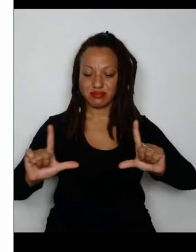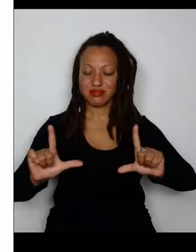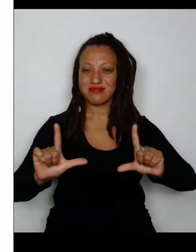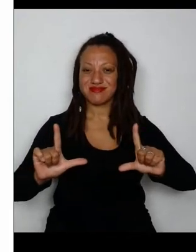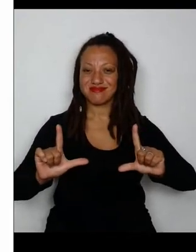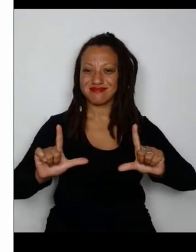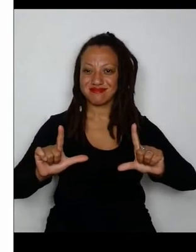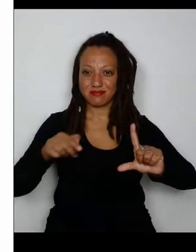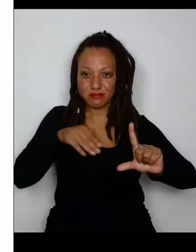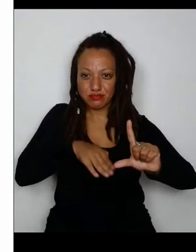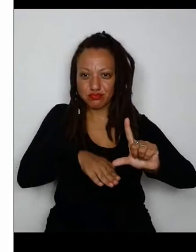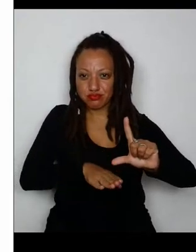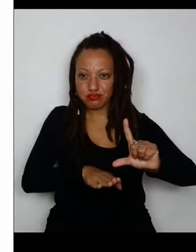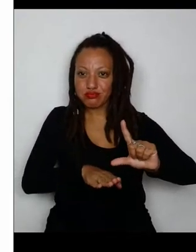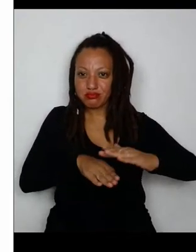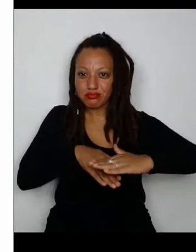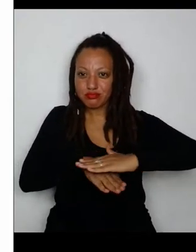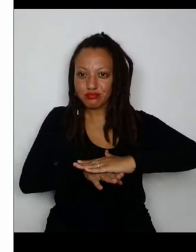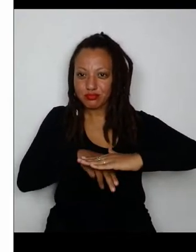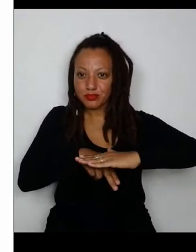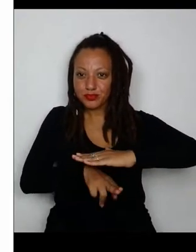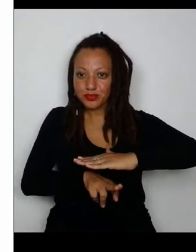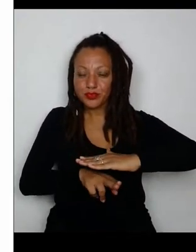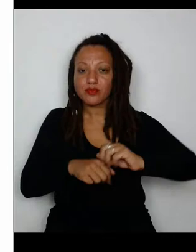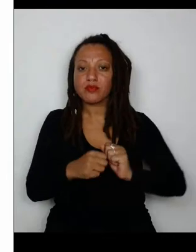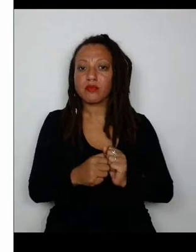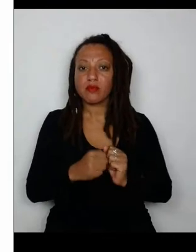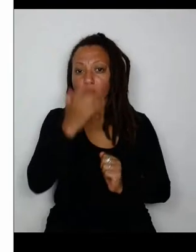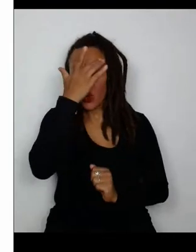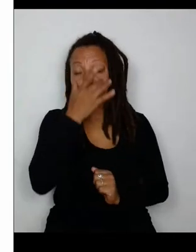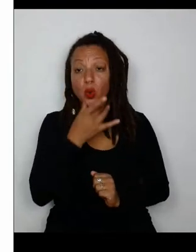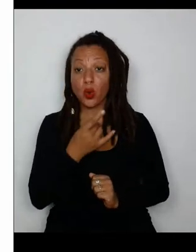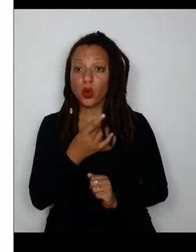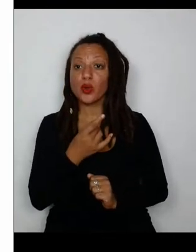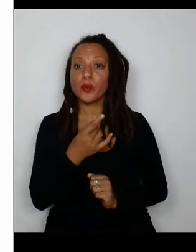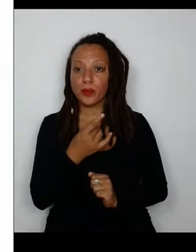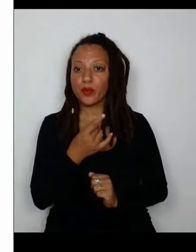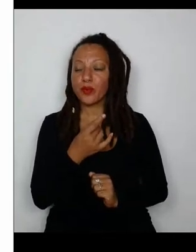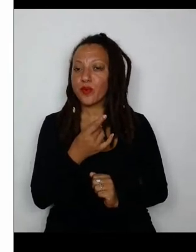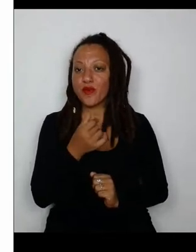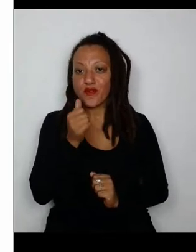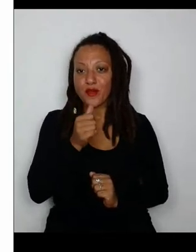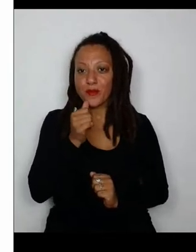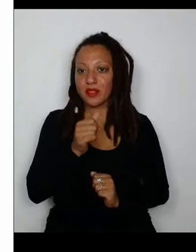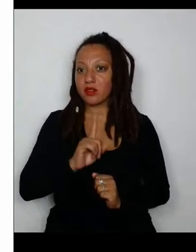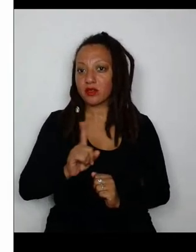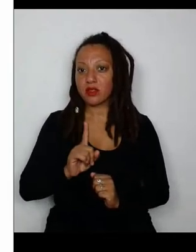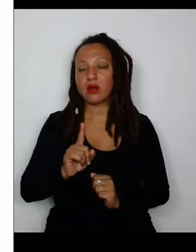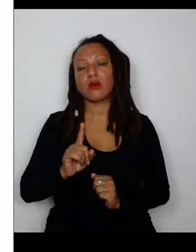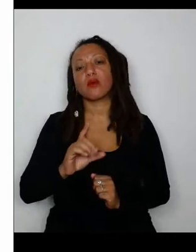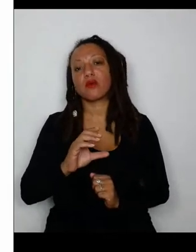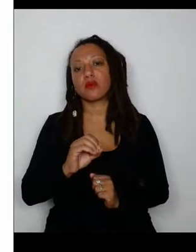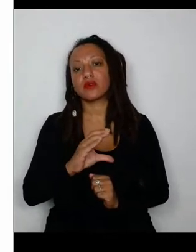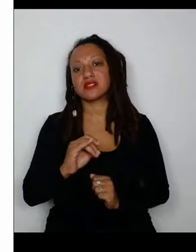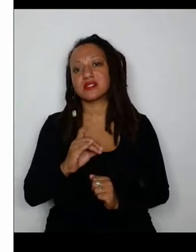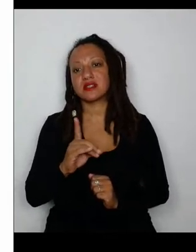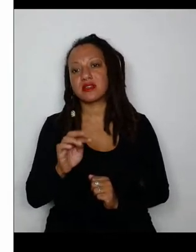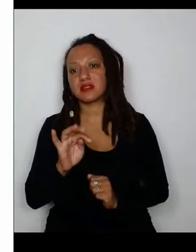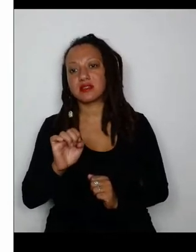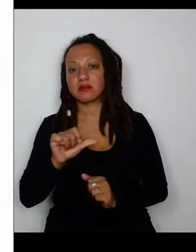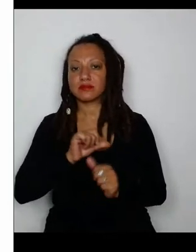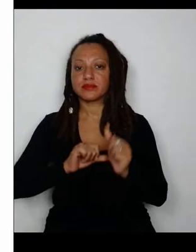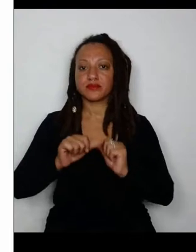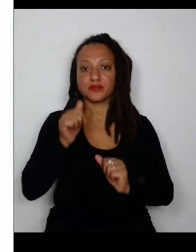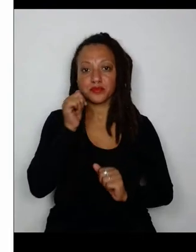image of self his identification with the theory is highlighted by the inclusion of both their names in